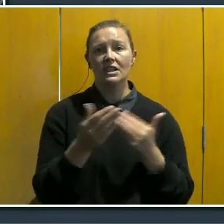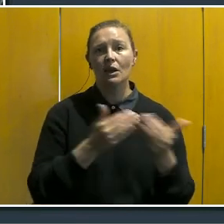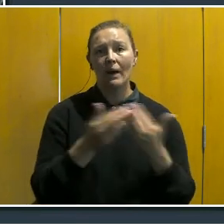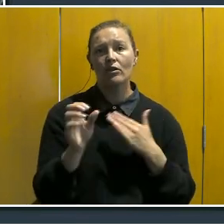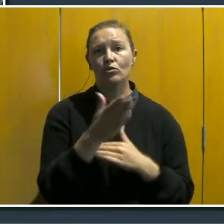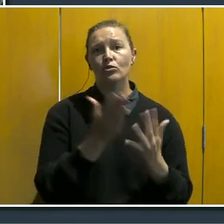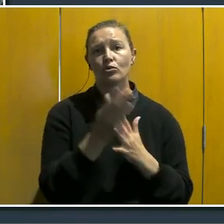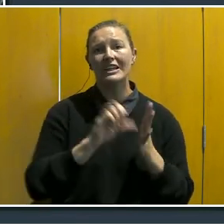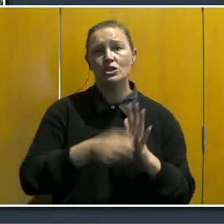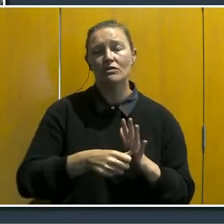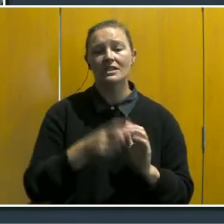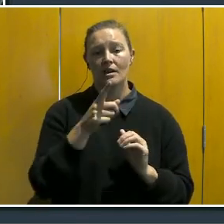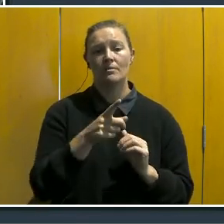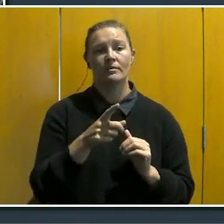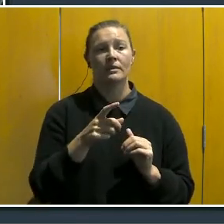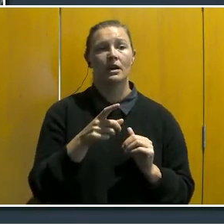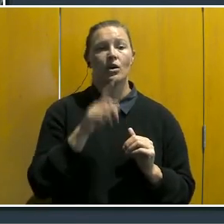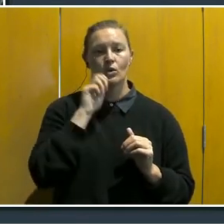more triathlon events being moved from Napier.